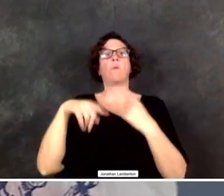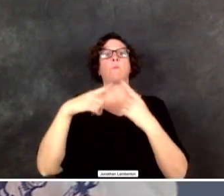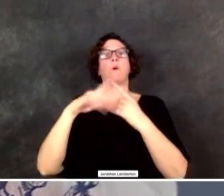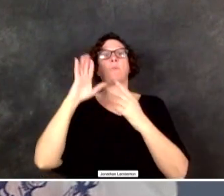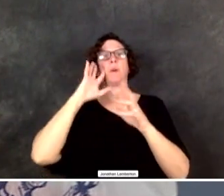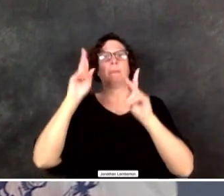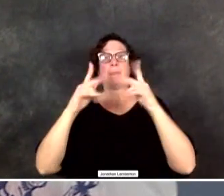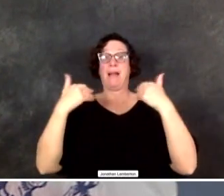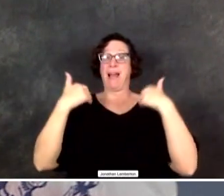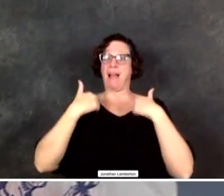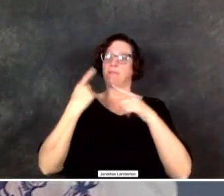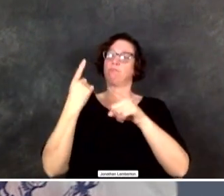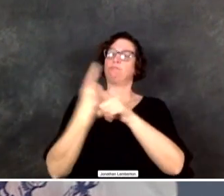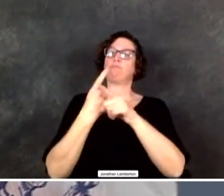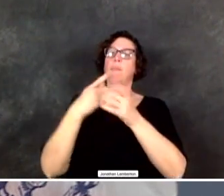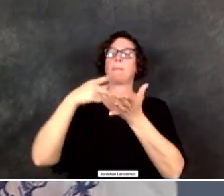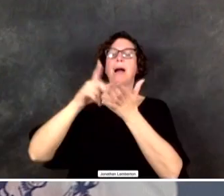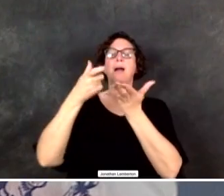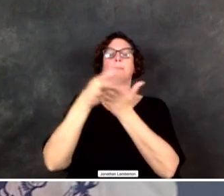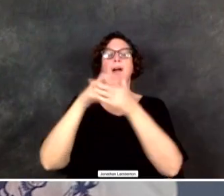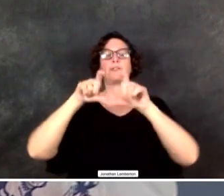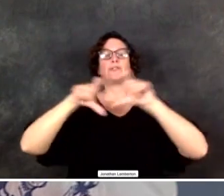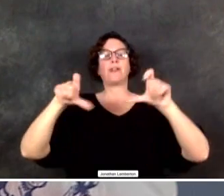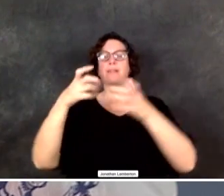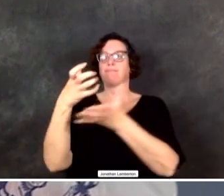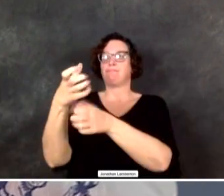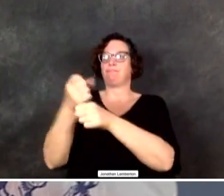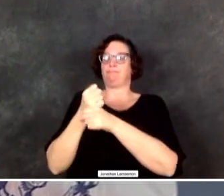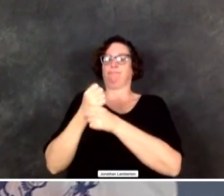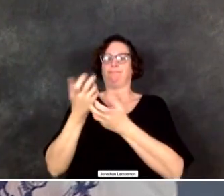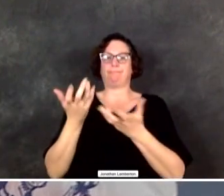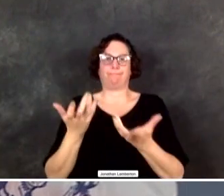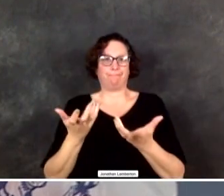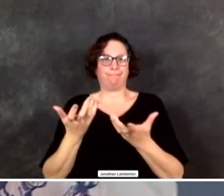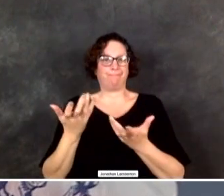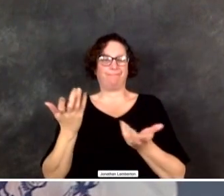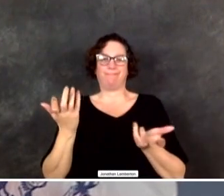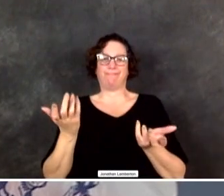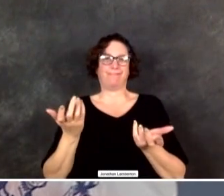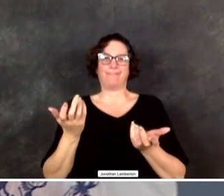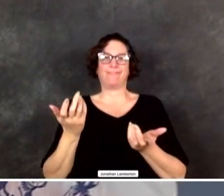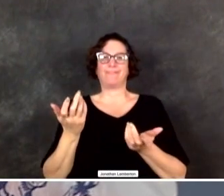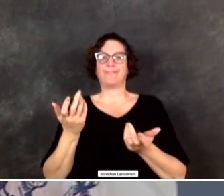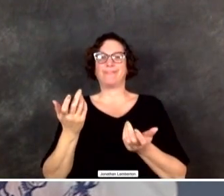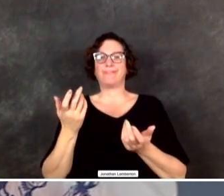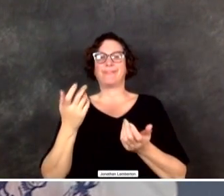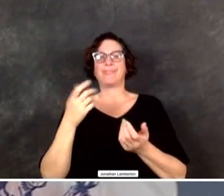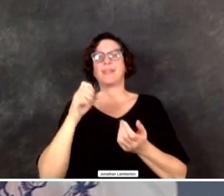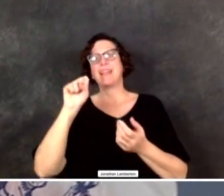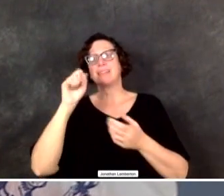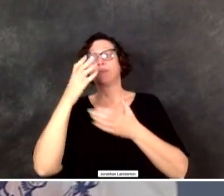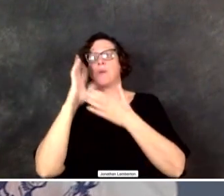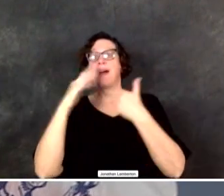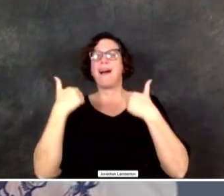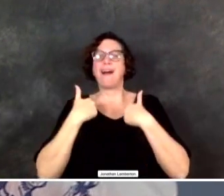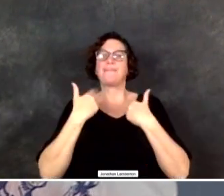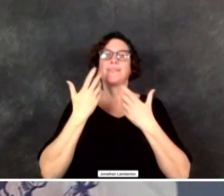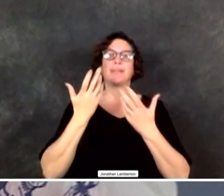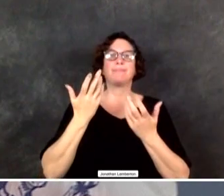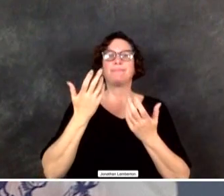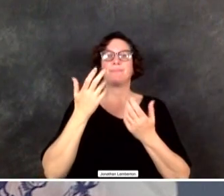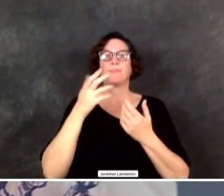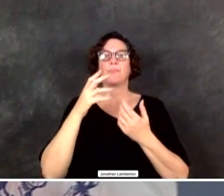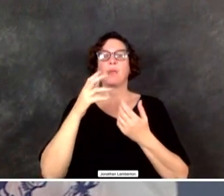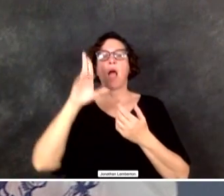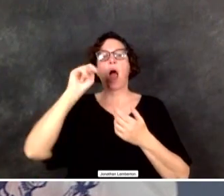You know, even when you factor in unemployment insurance, things like that, it's still a lot less, obviously, than people had. When are they going to have normal incomes